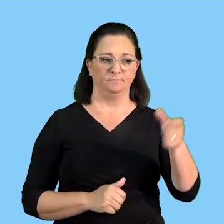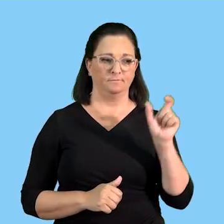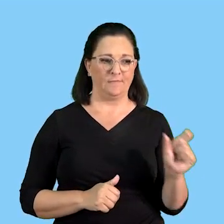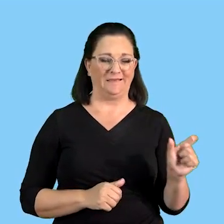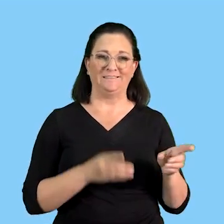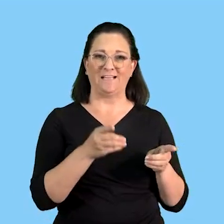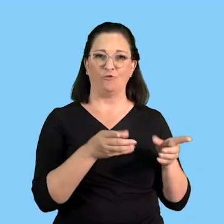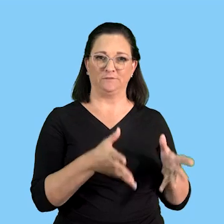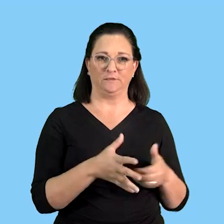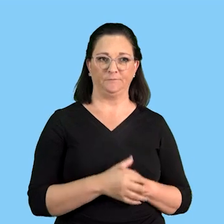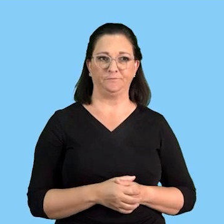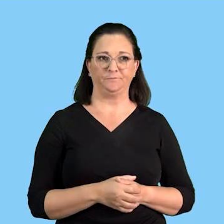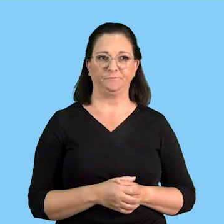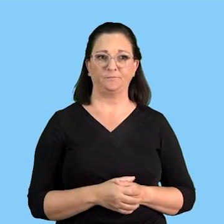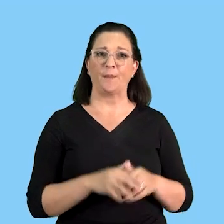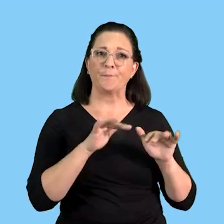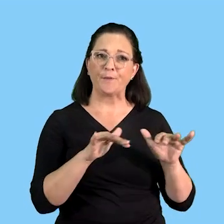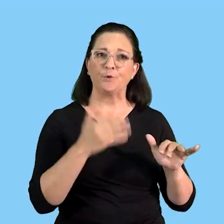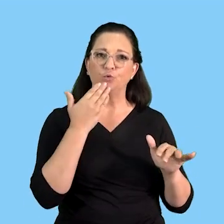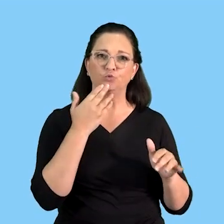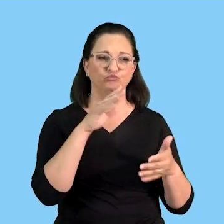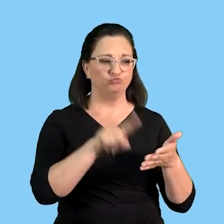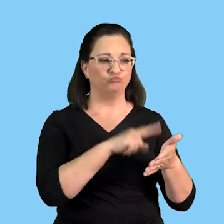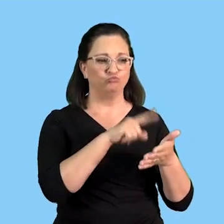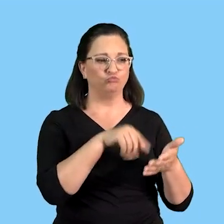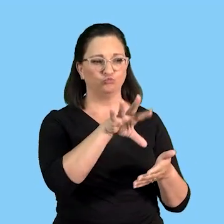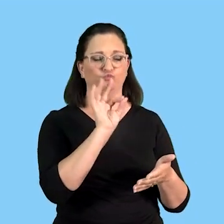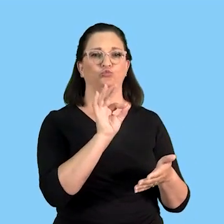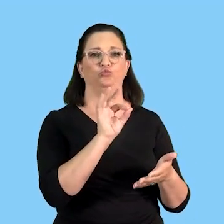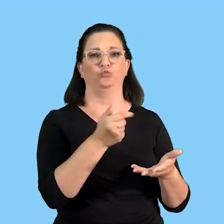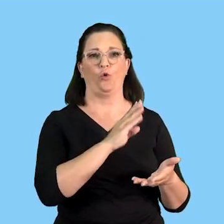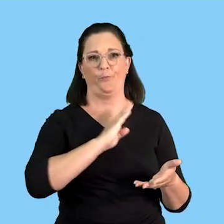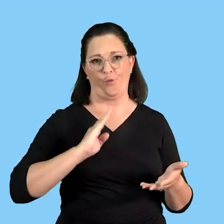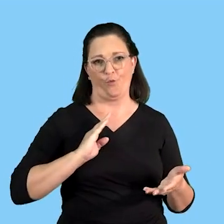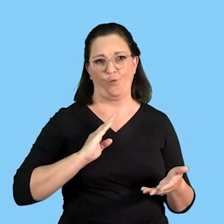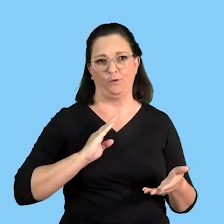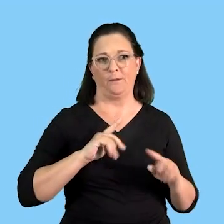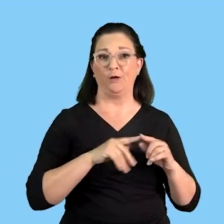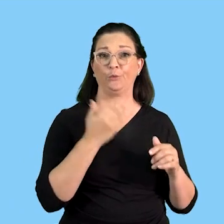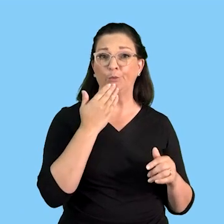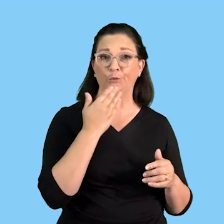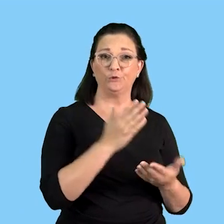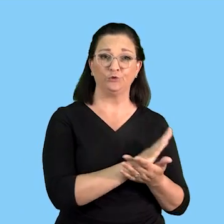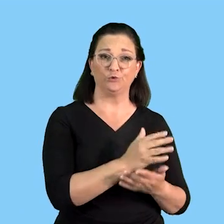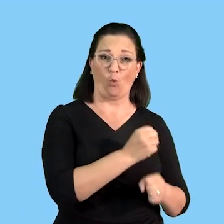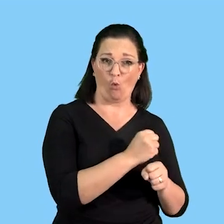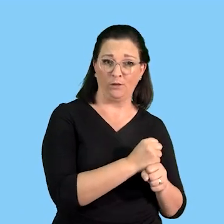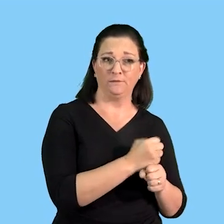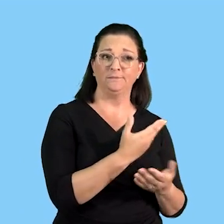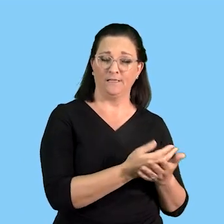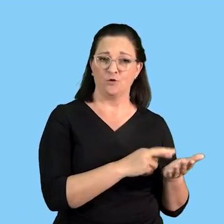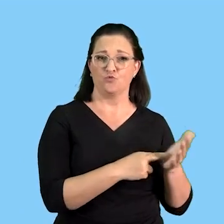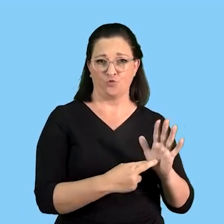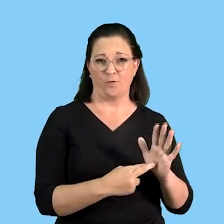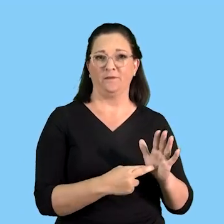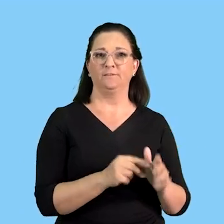a situation. Directors. This refers to people elected to the board of a company by the shareholders to represent